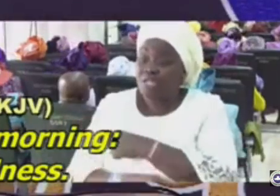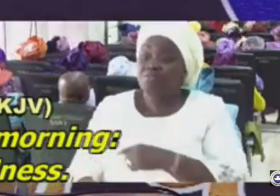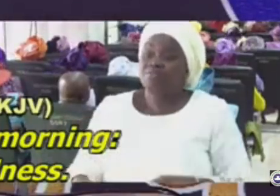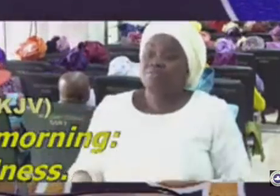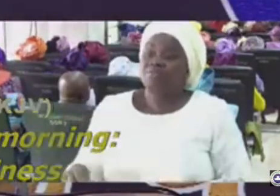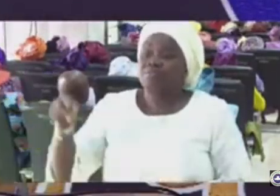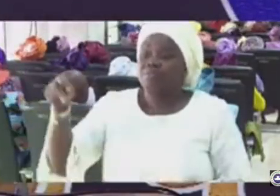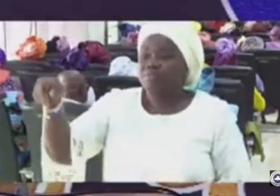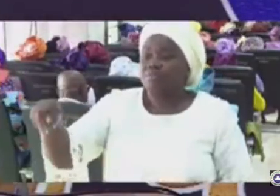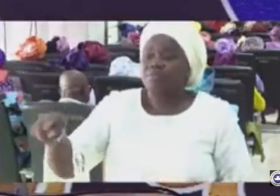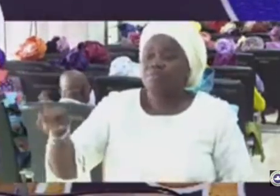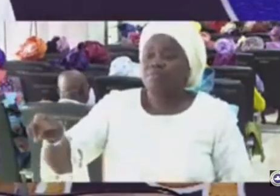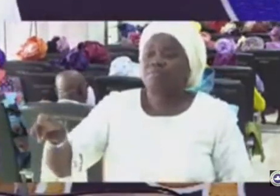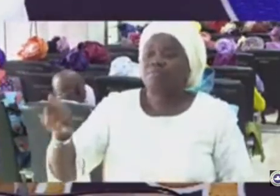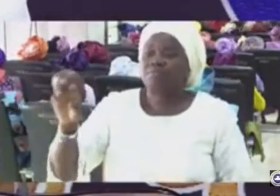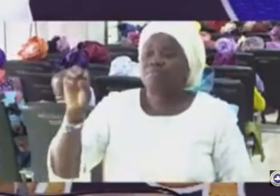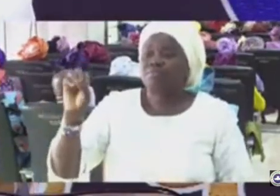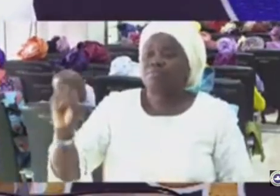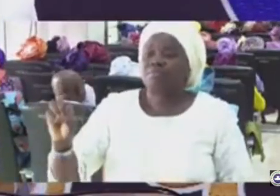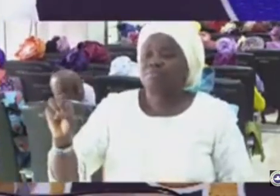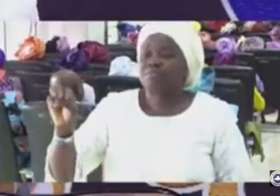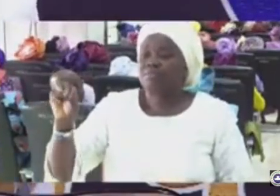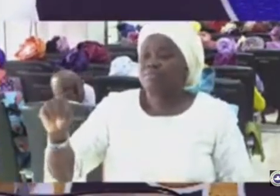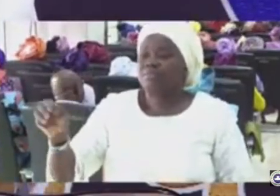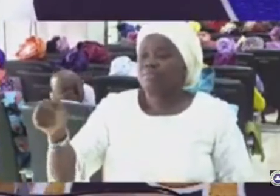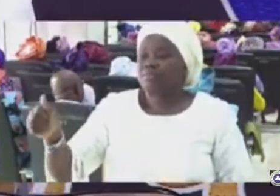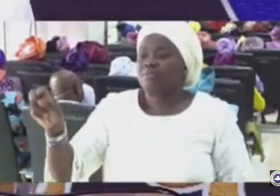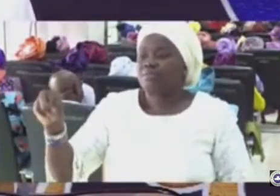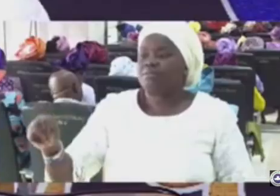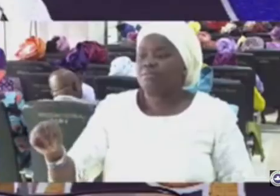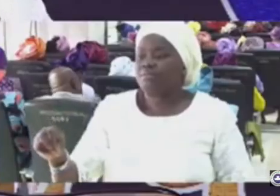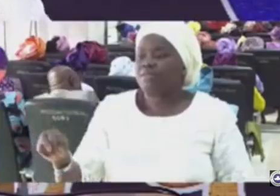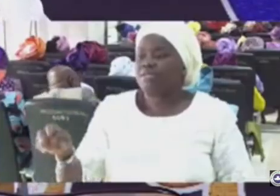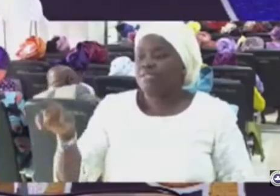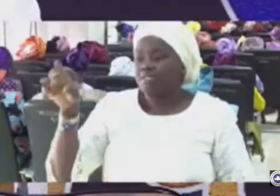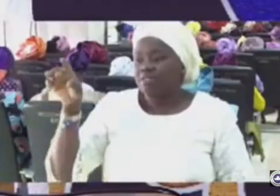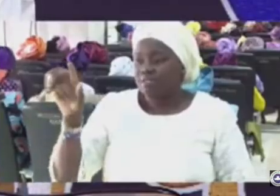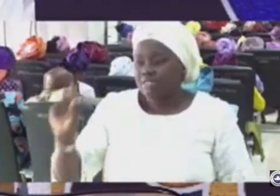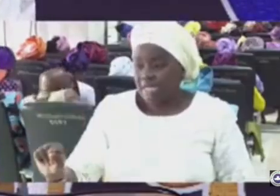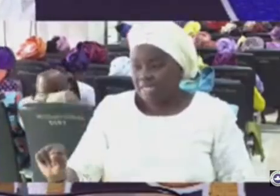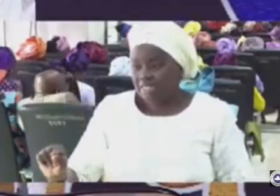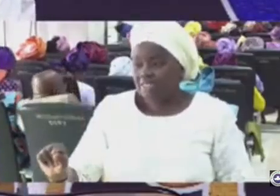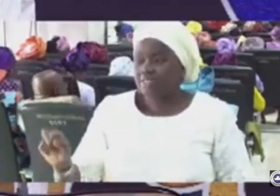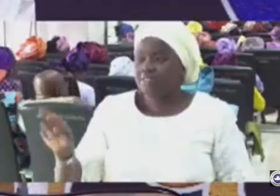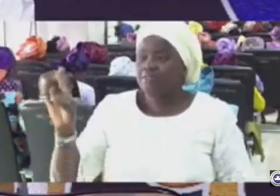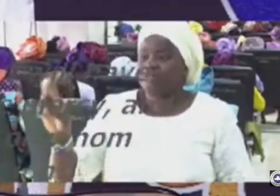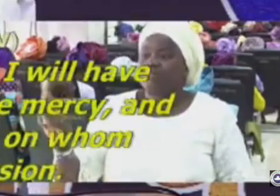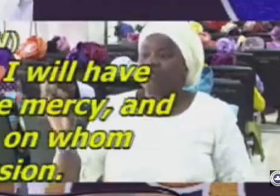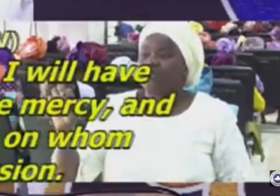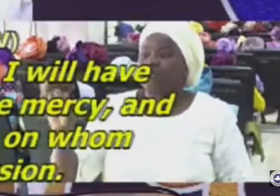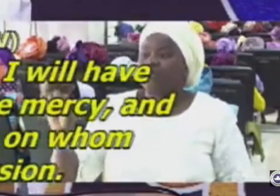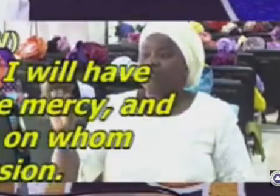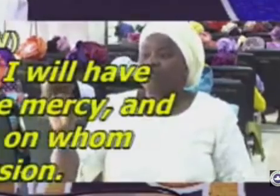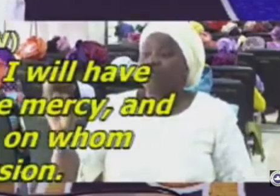verse 15 to 18, Romans 9, 15 to 18, that it's not everybody who got mercy.